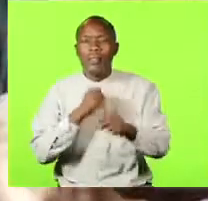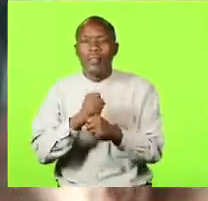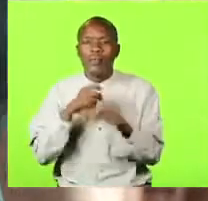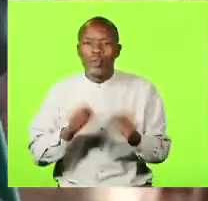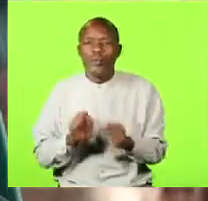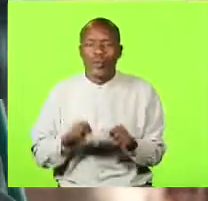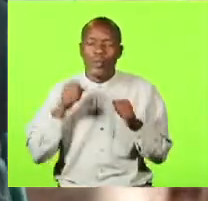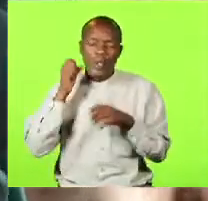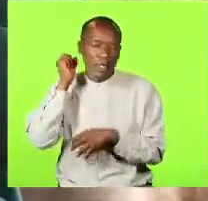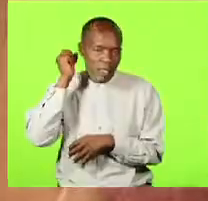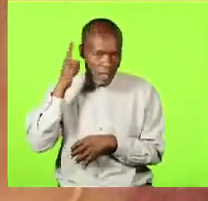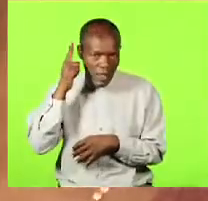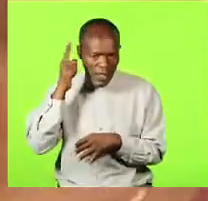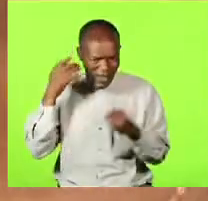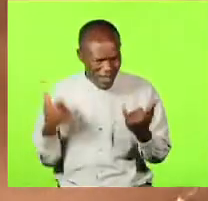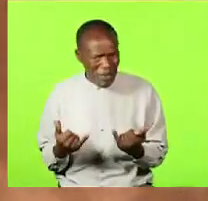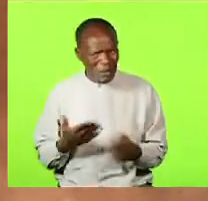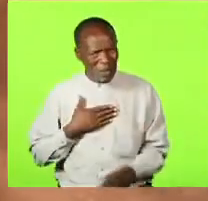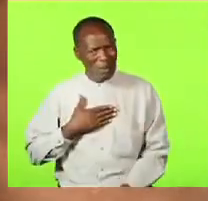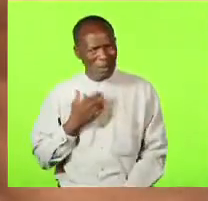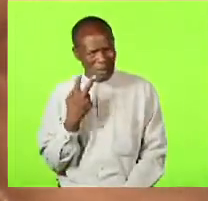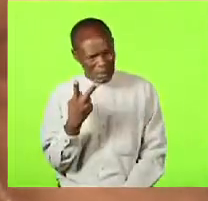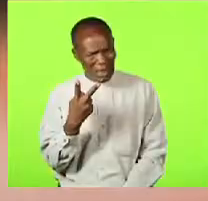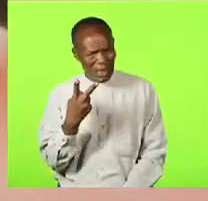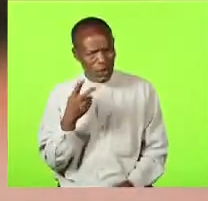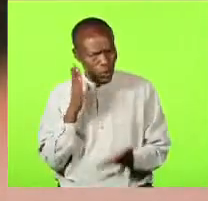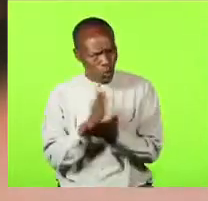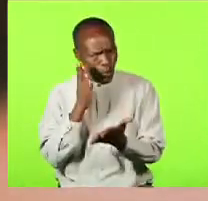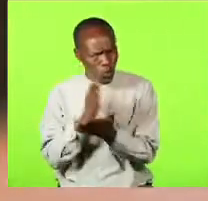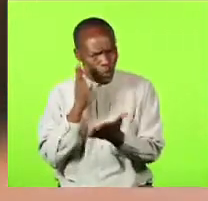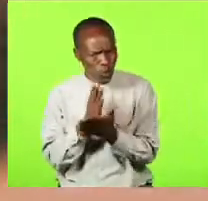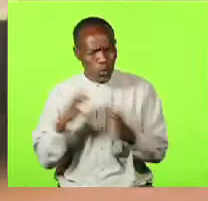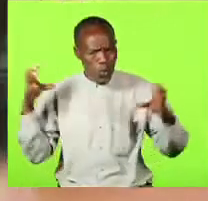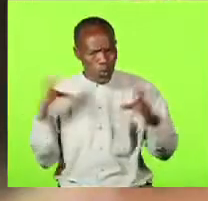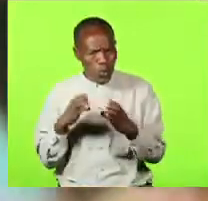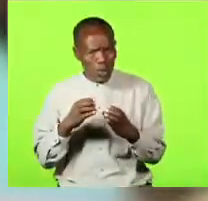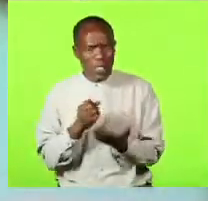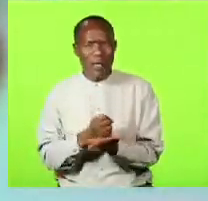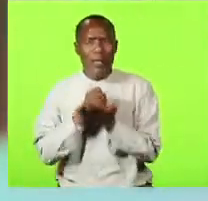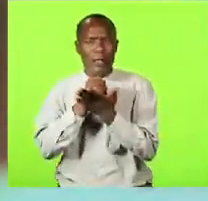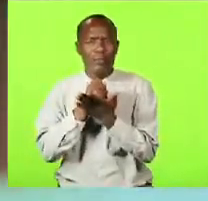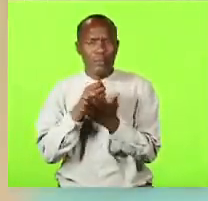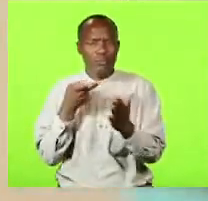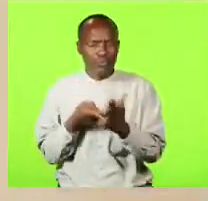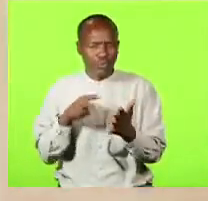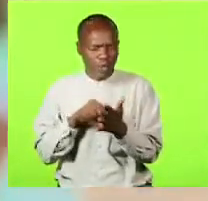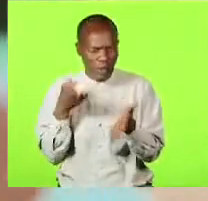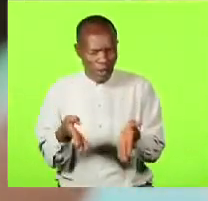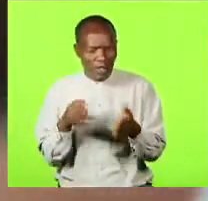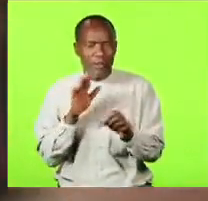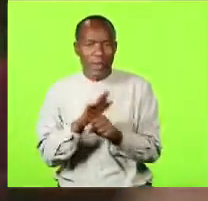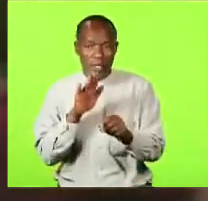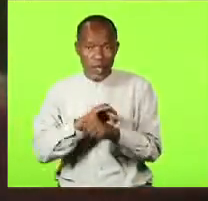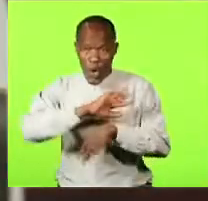I have a lot of who have come. Even I am a take care